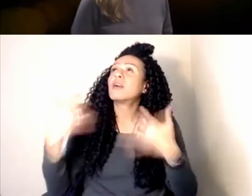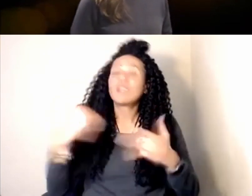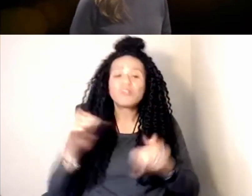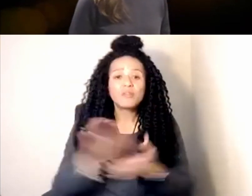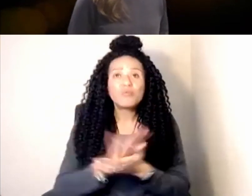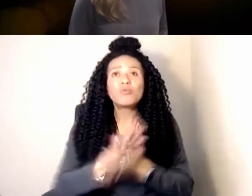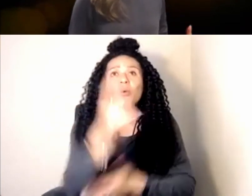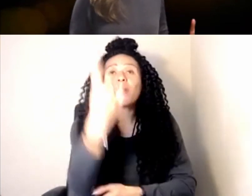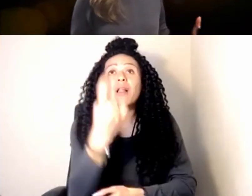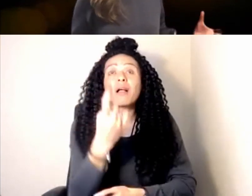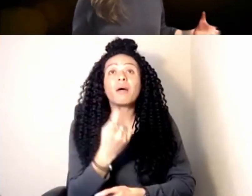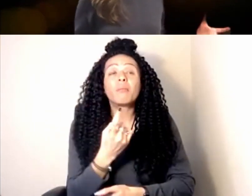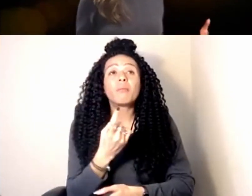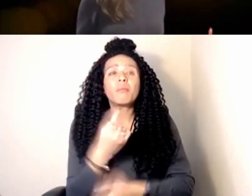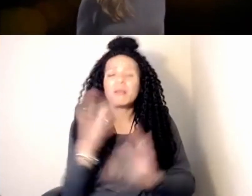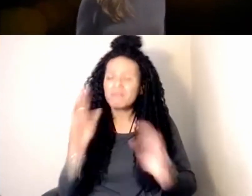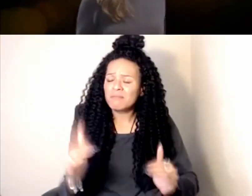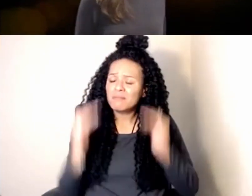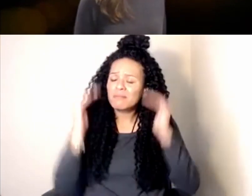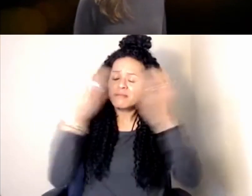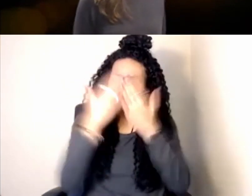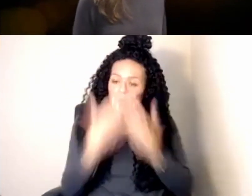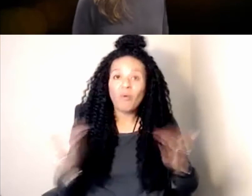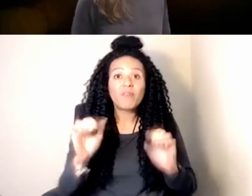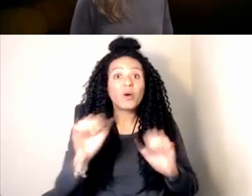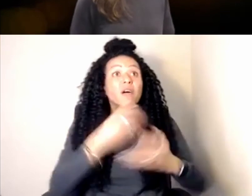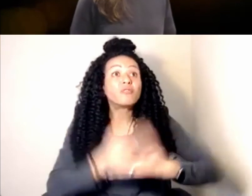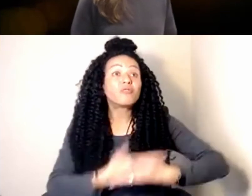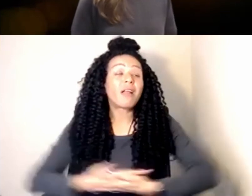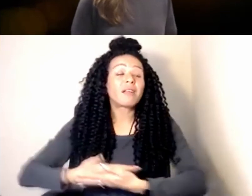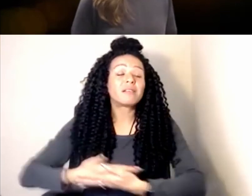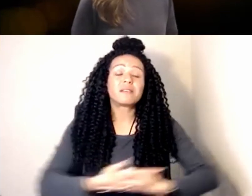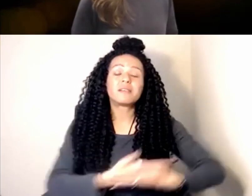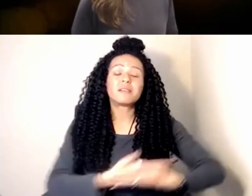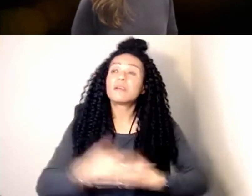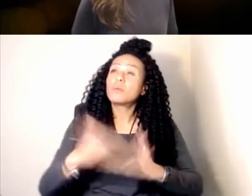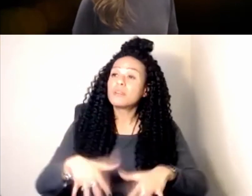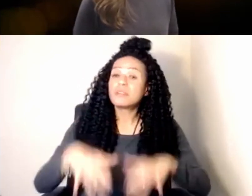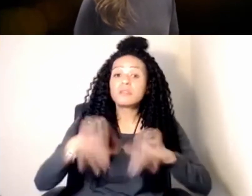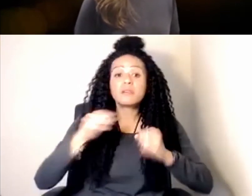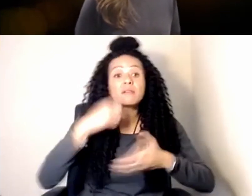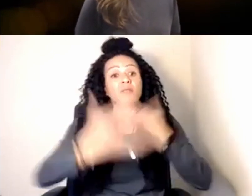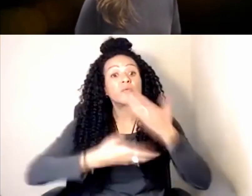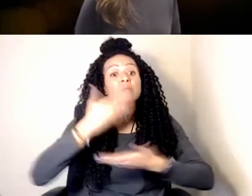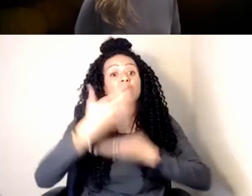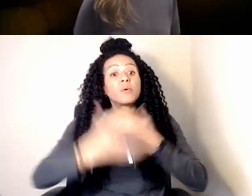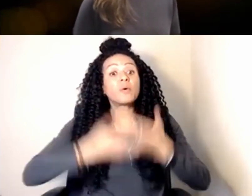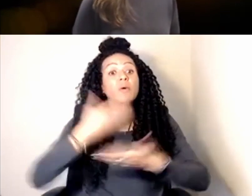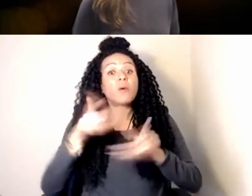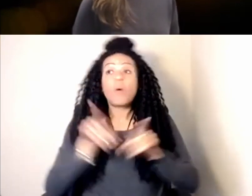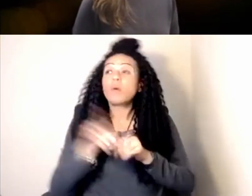to come and of the highest honour for her child. It was the beginning of a story which would